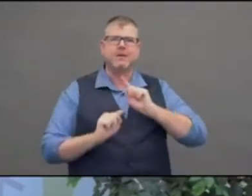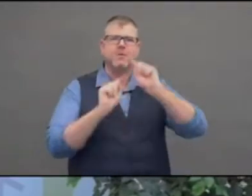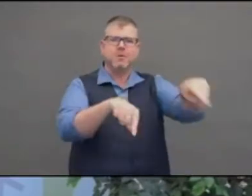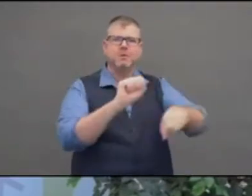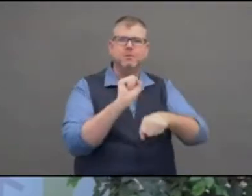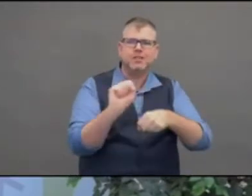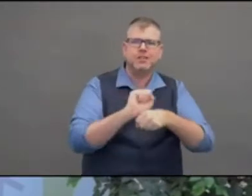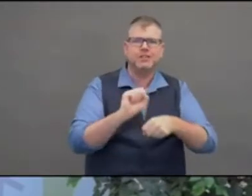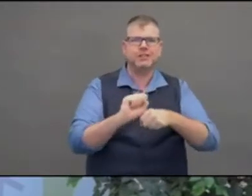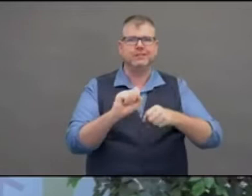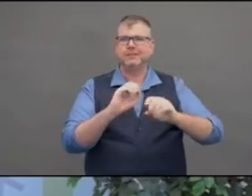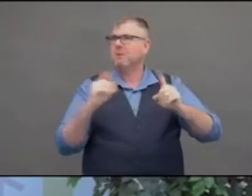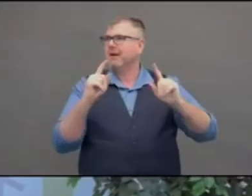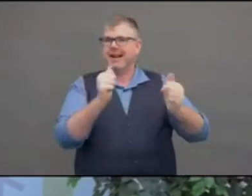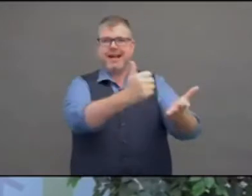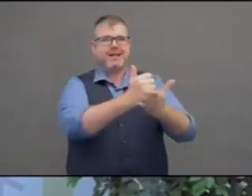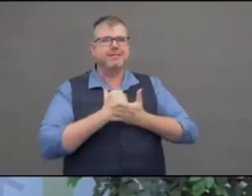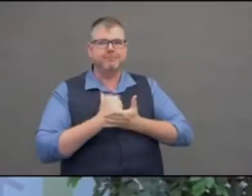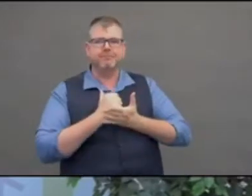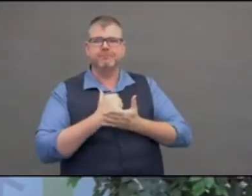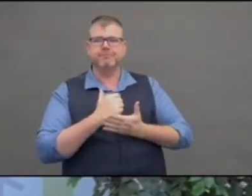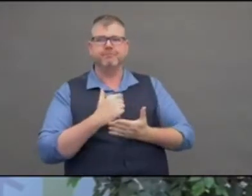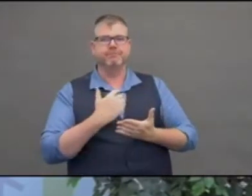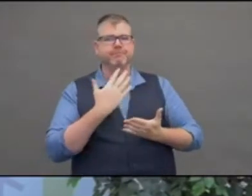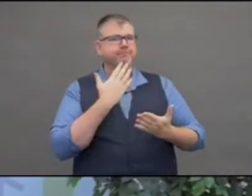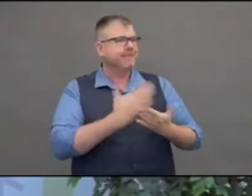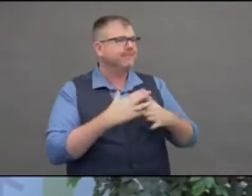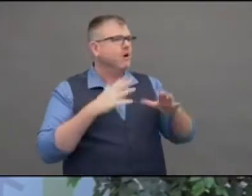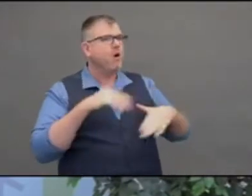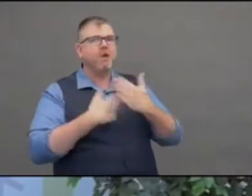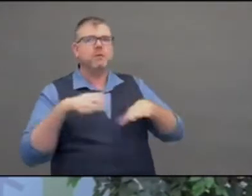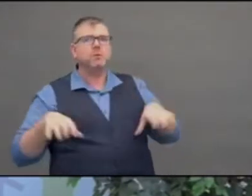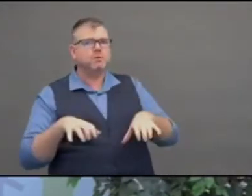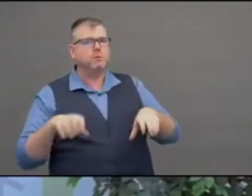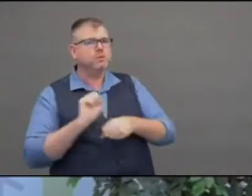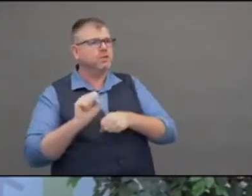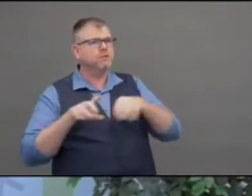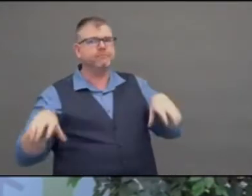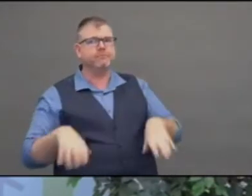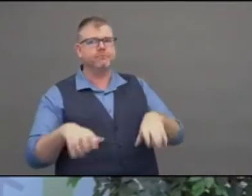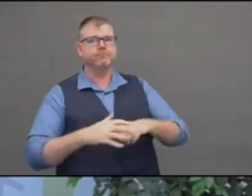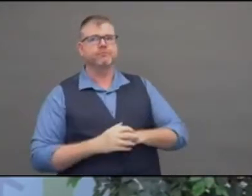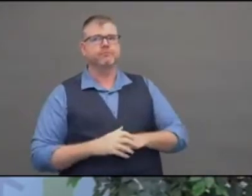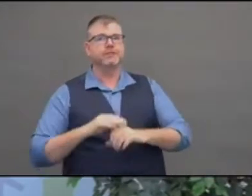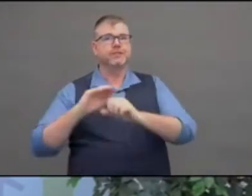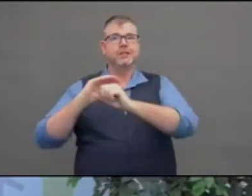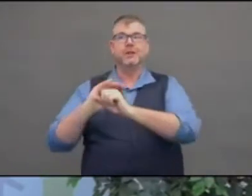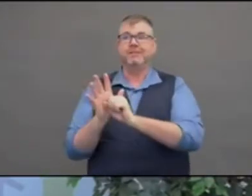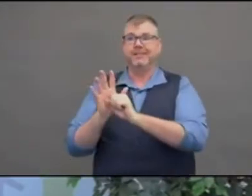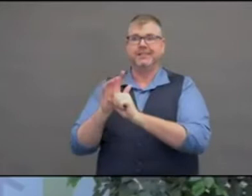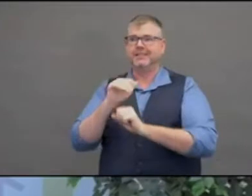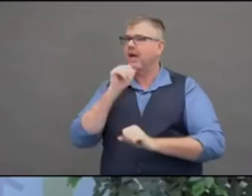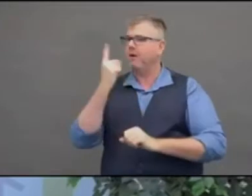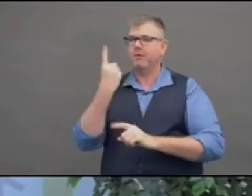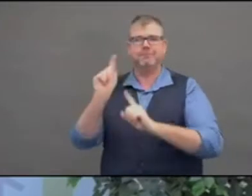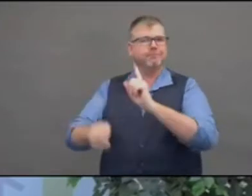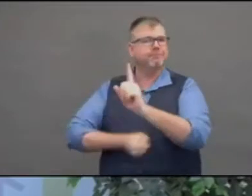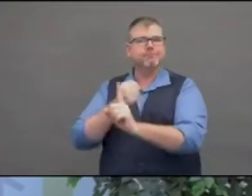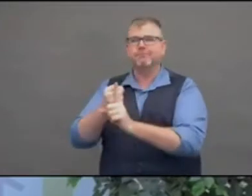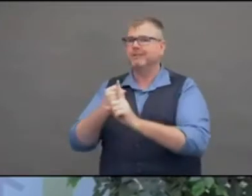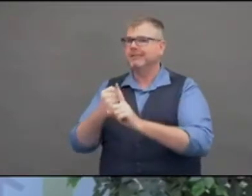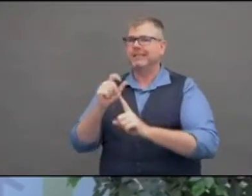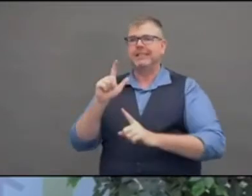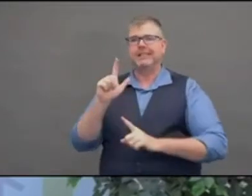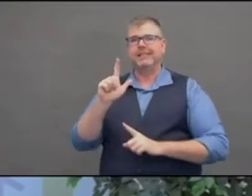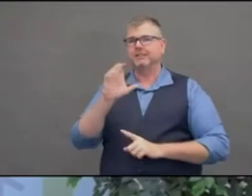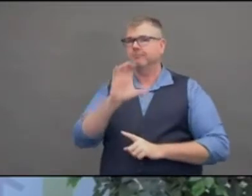thank you for all the work that you're doing. Absolutely. So, you know, COVID has not only impacted Latinas Contra Cancer, but